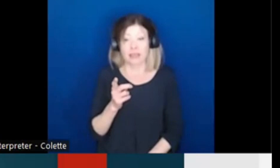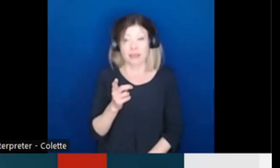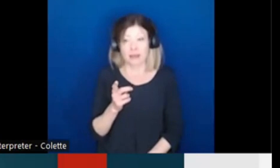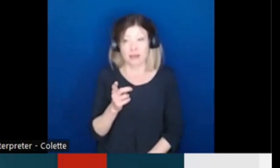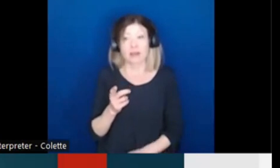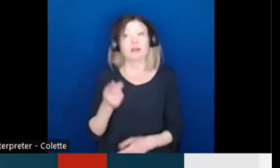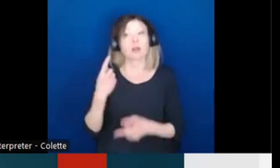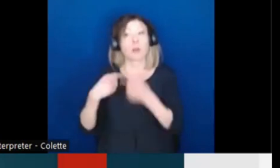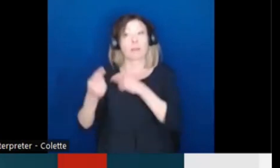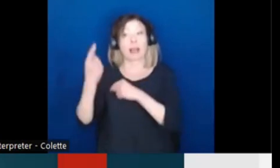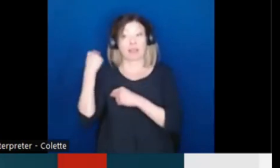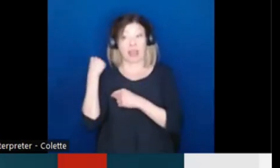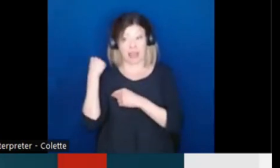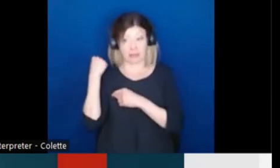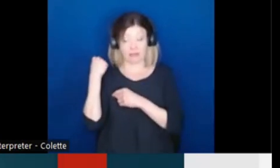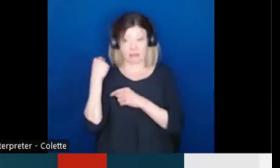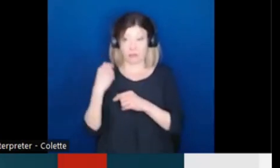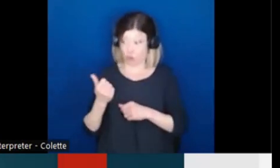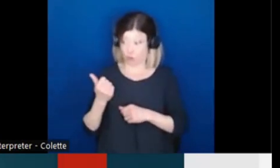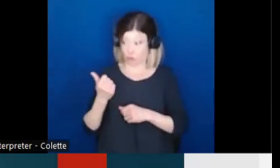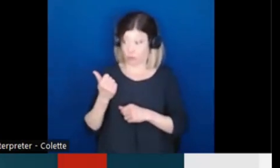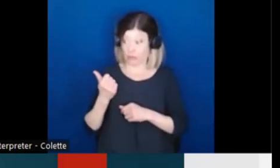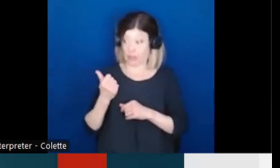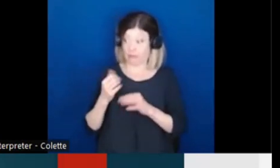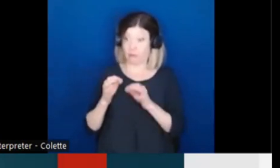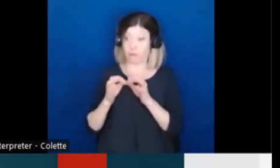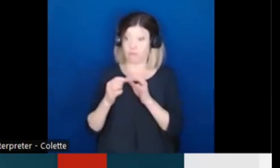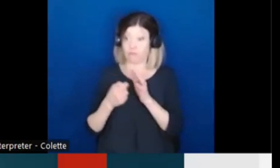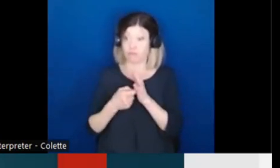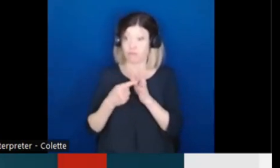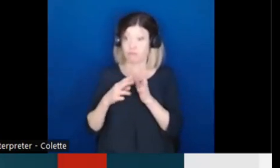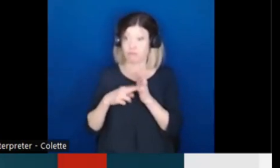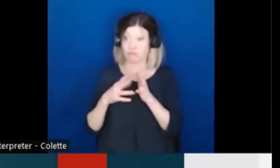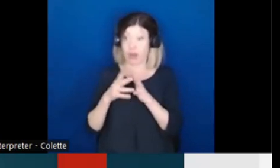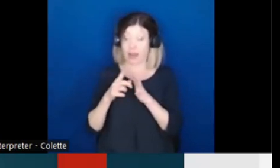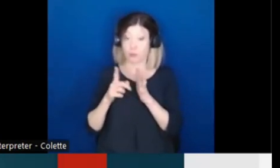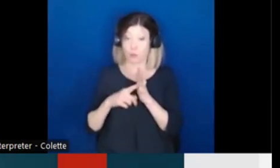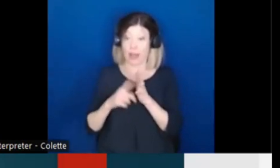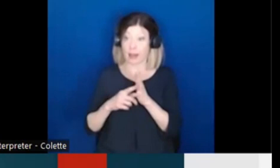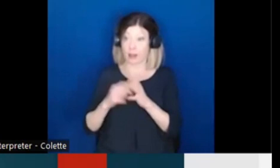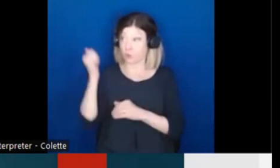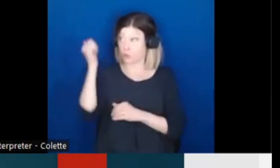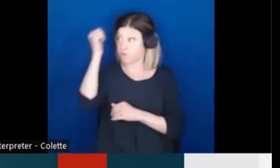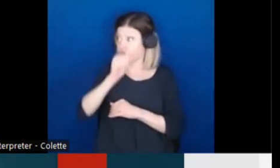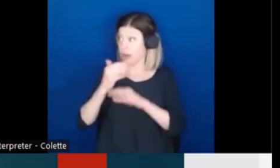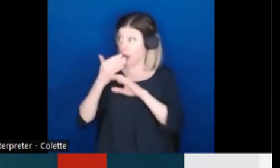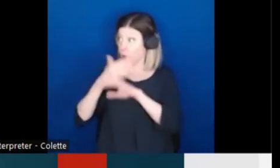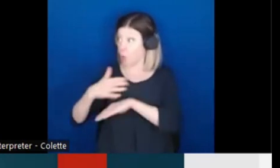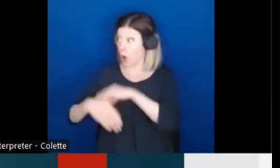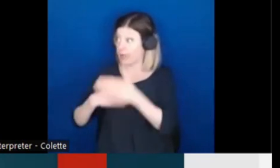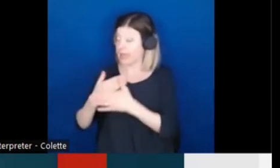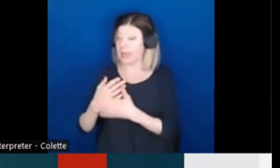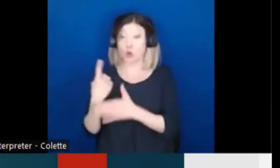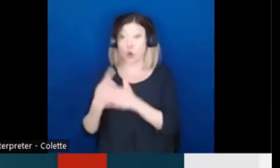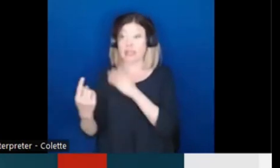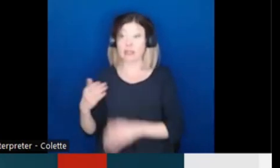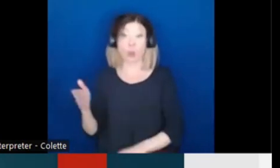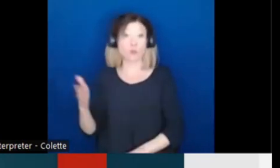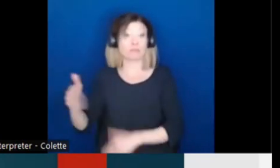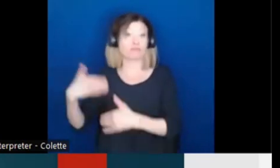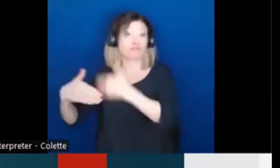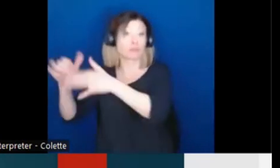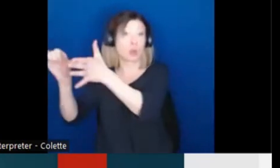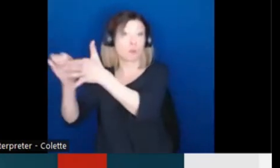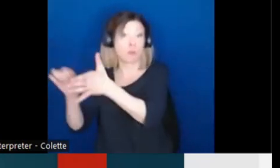boy. Branwell, if he was bright and hardworking, the only boy could make his own way in the world. A girl couldn't.